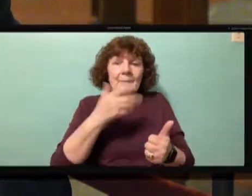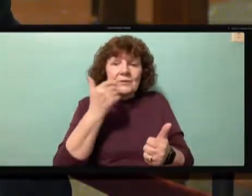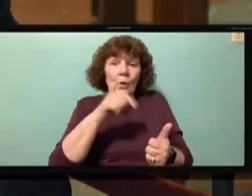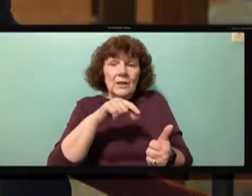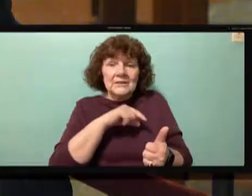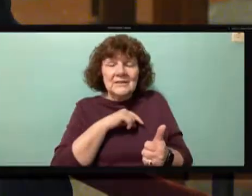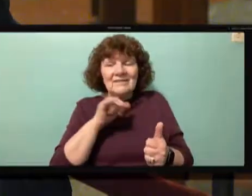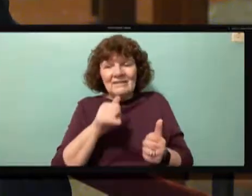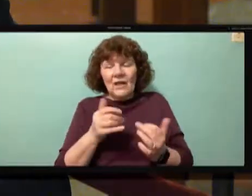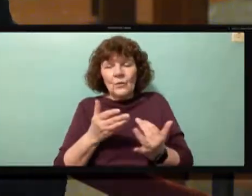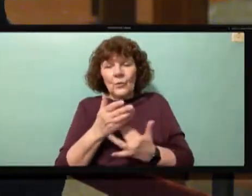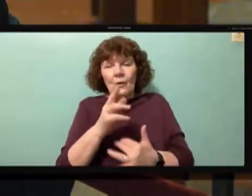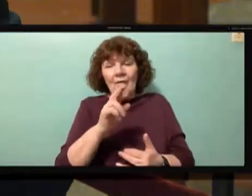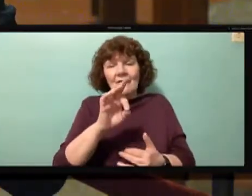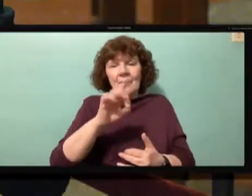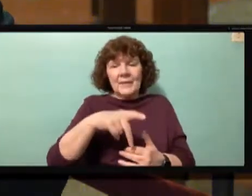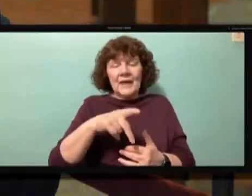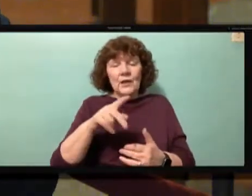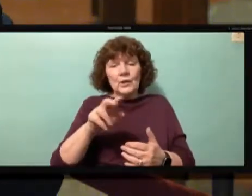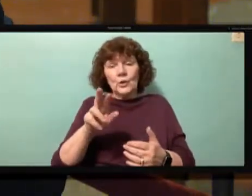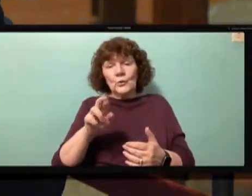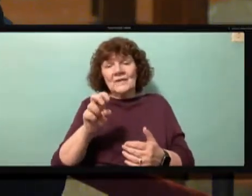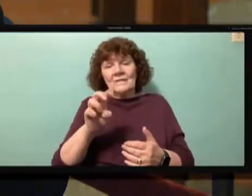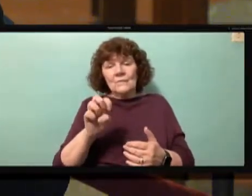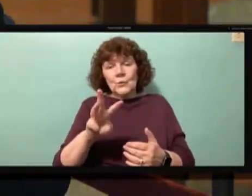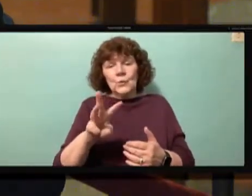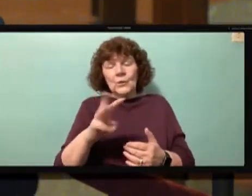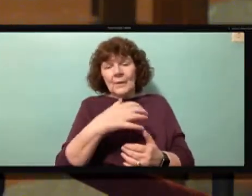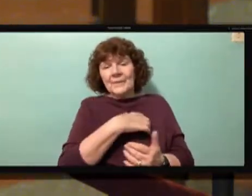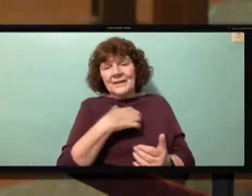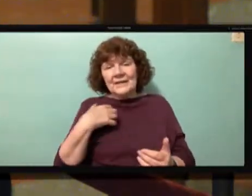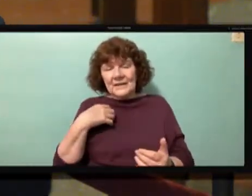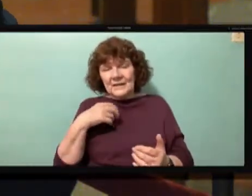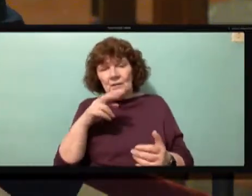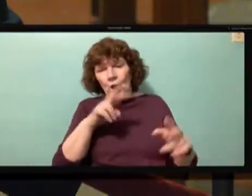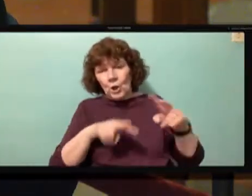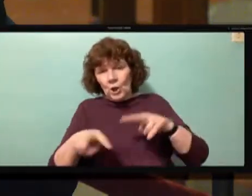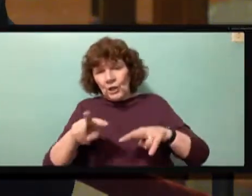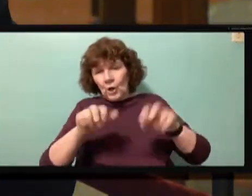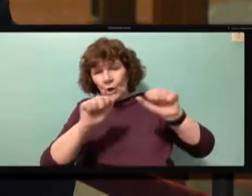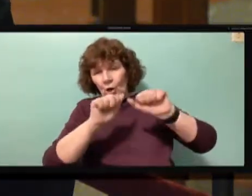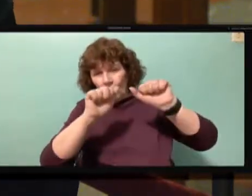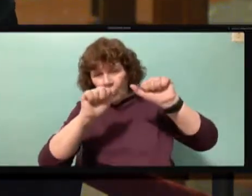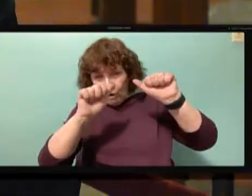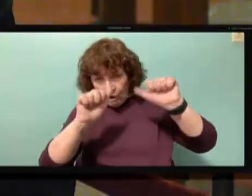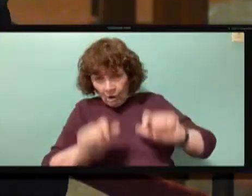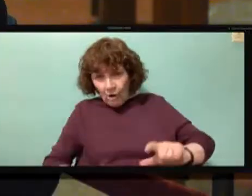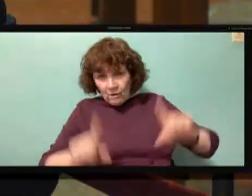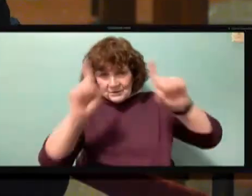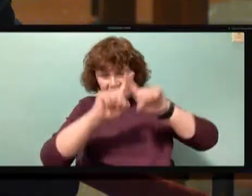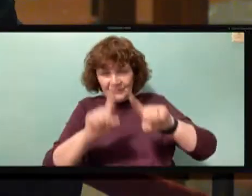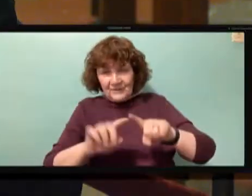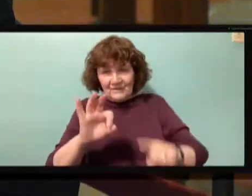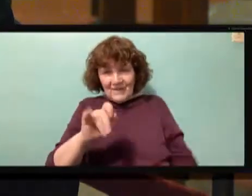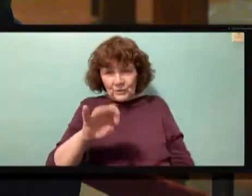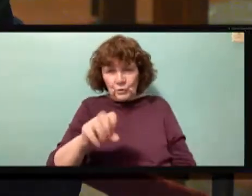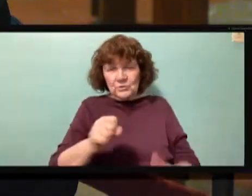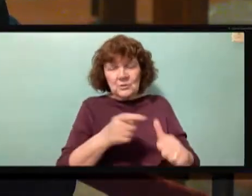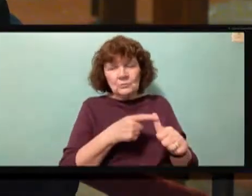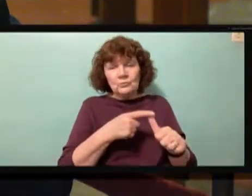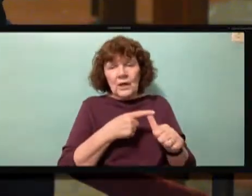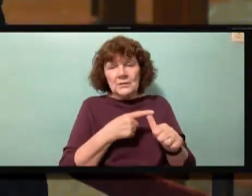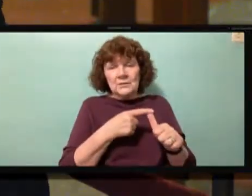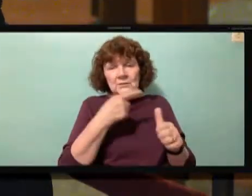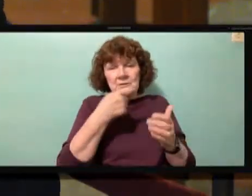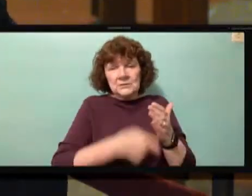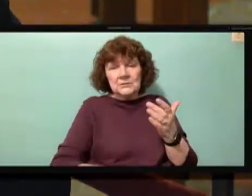and the review committee is weighing all of those factors when making a selection, both price, quality, composition of